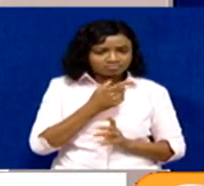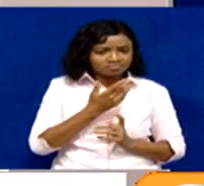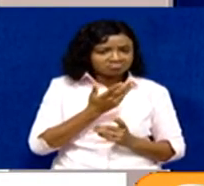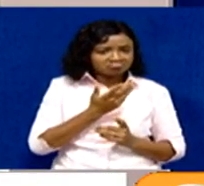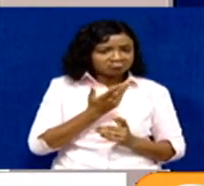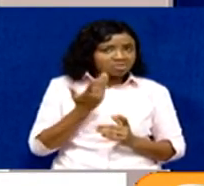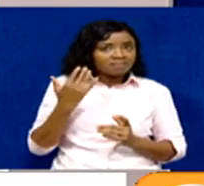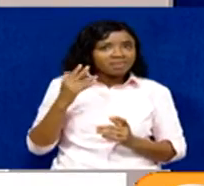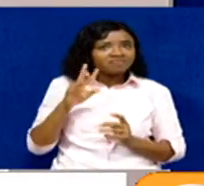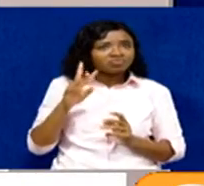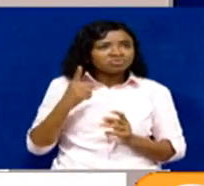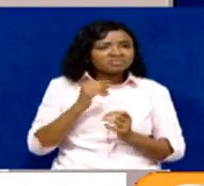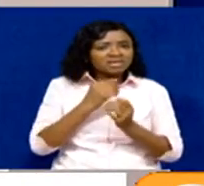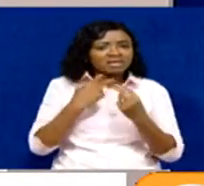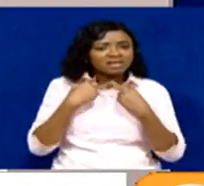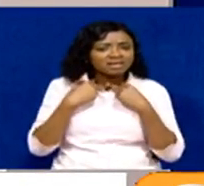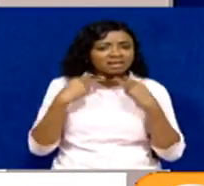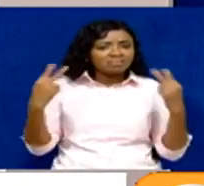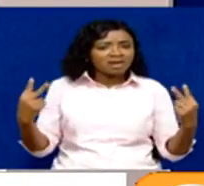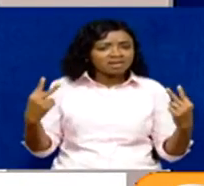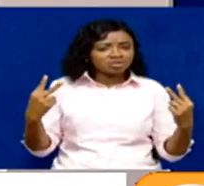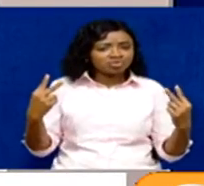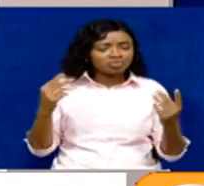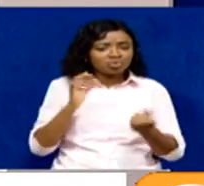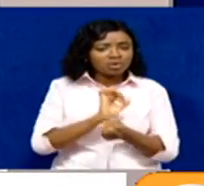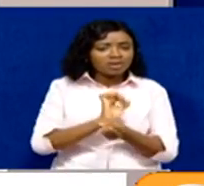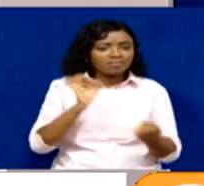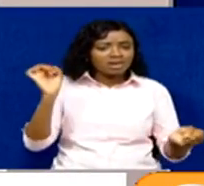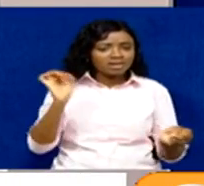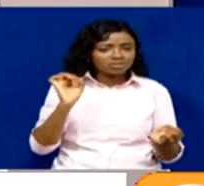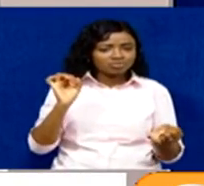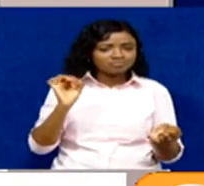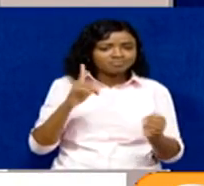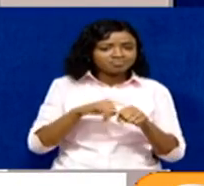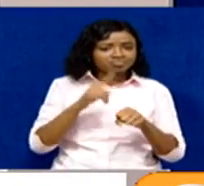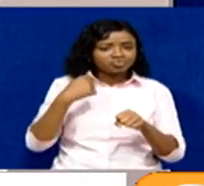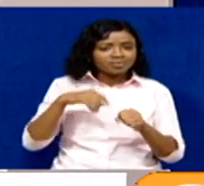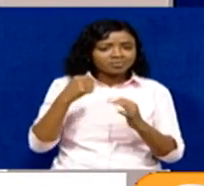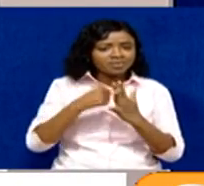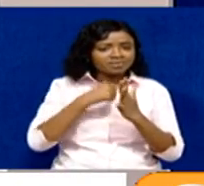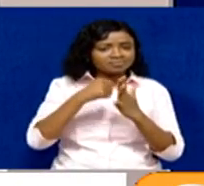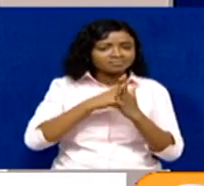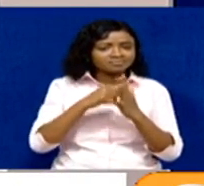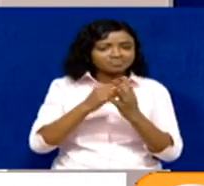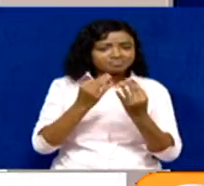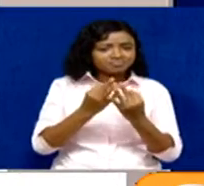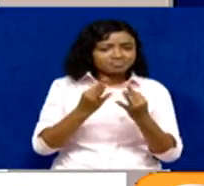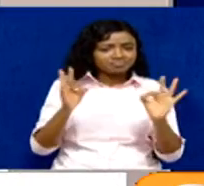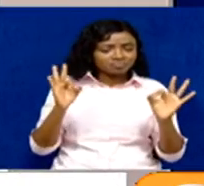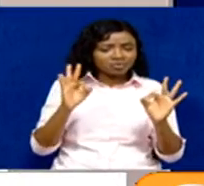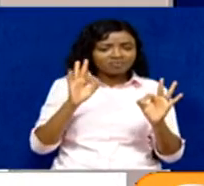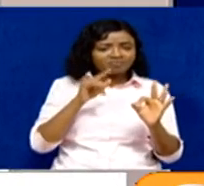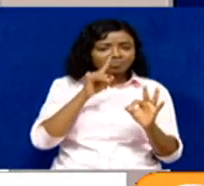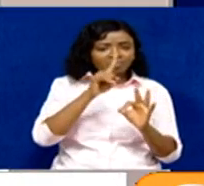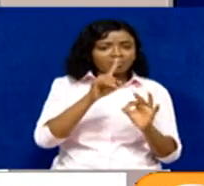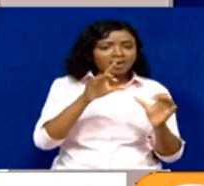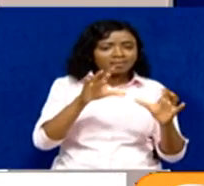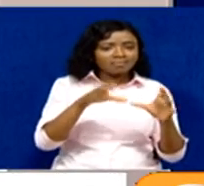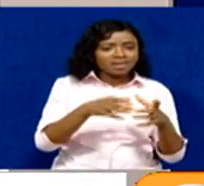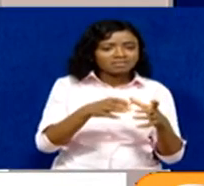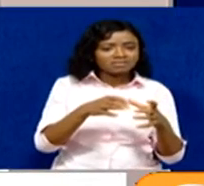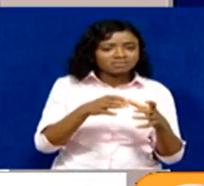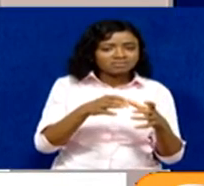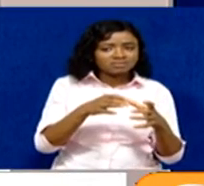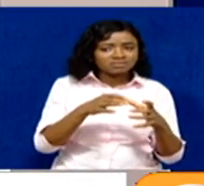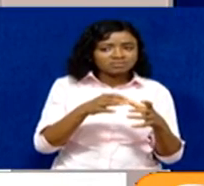liberation. Yeah. When we were reclaiming freedom from the one-party state, we share